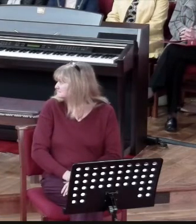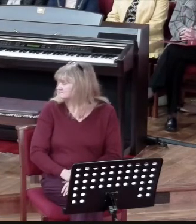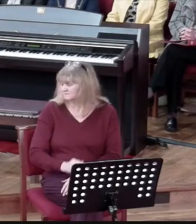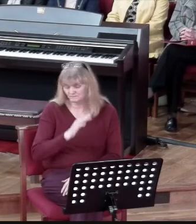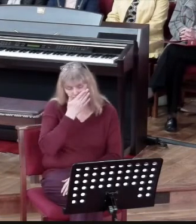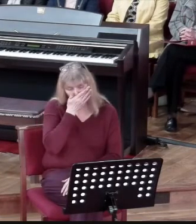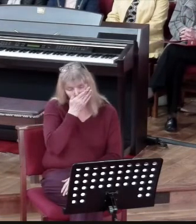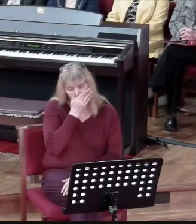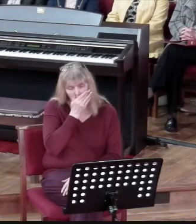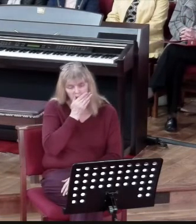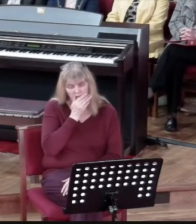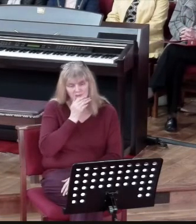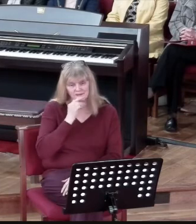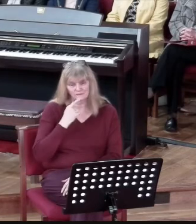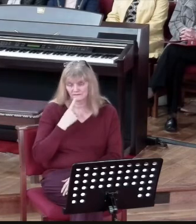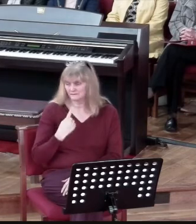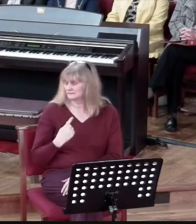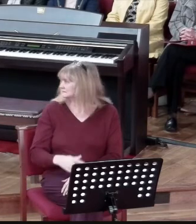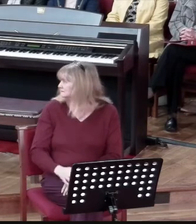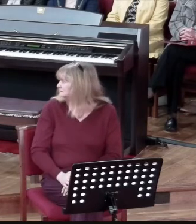Tell you what. What does that say?